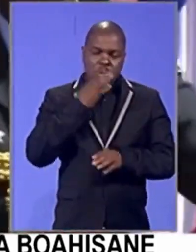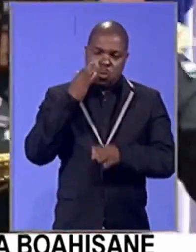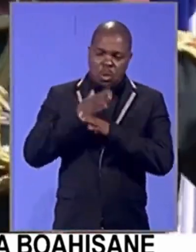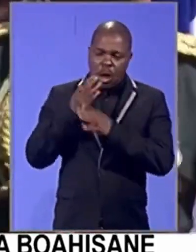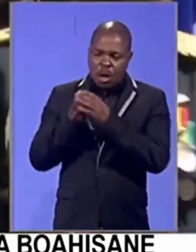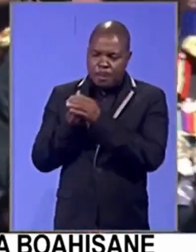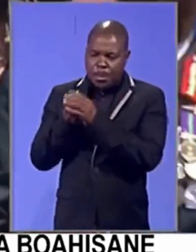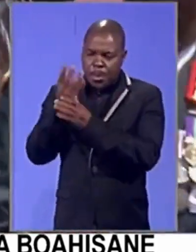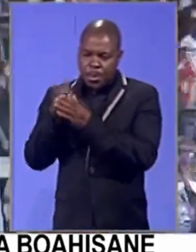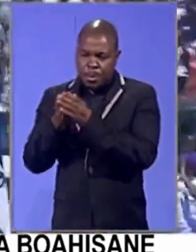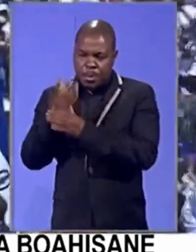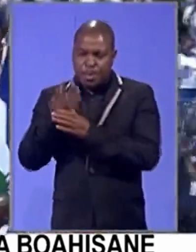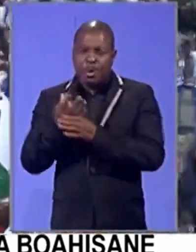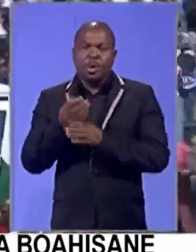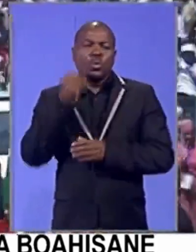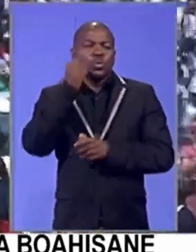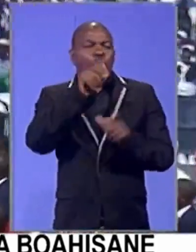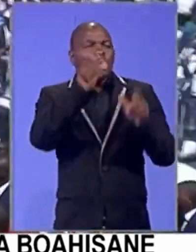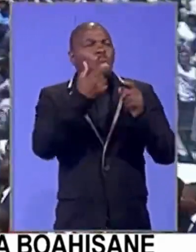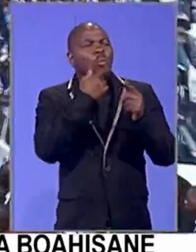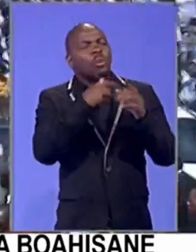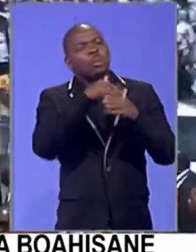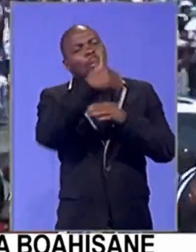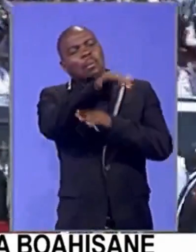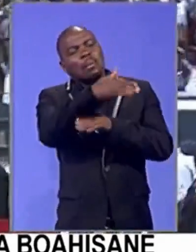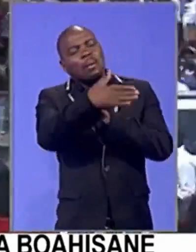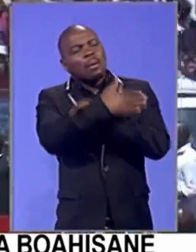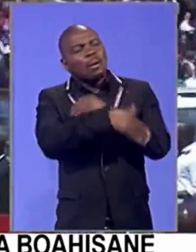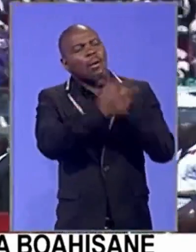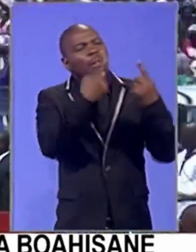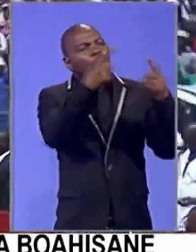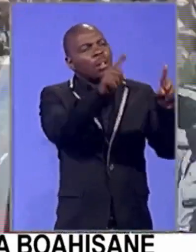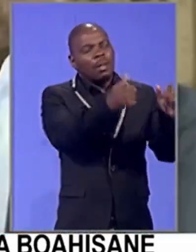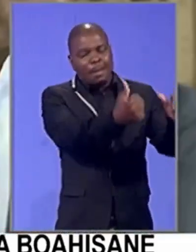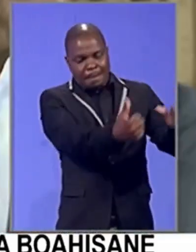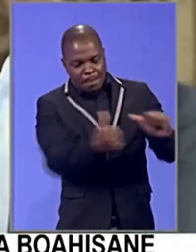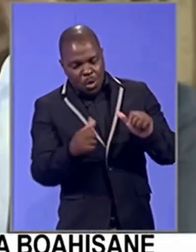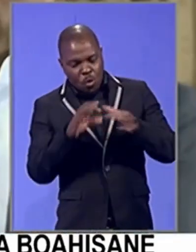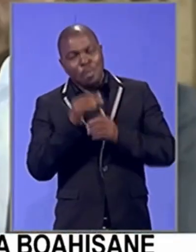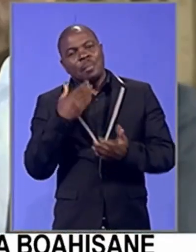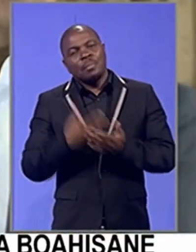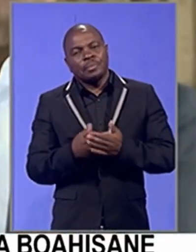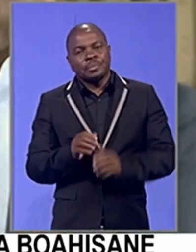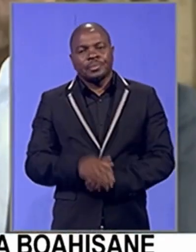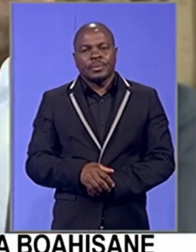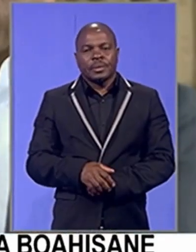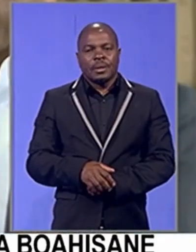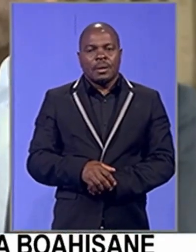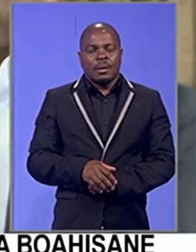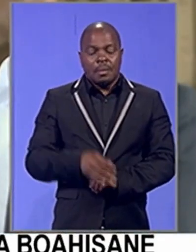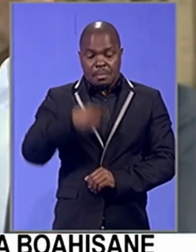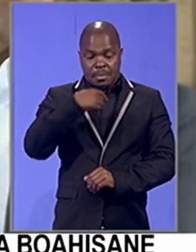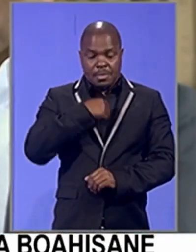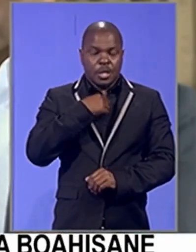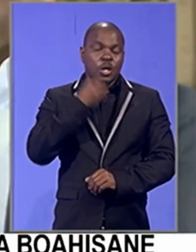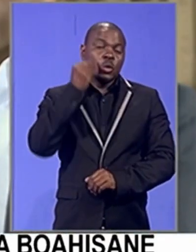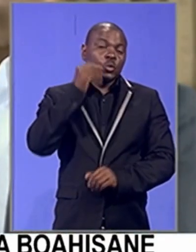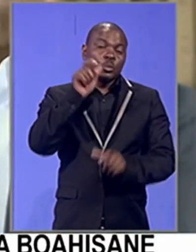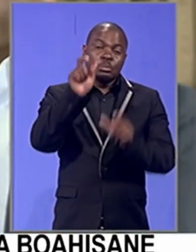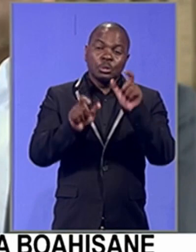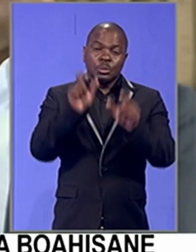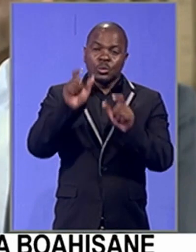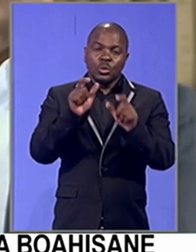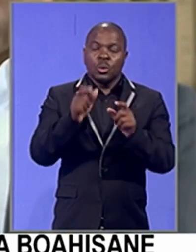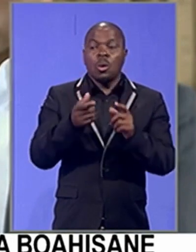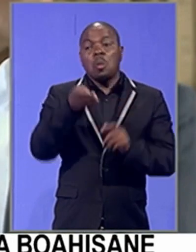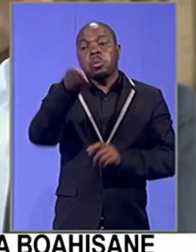thusa Basotho ba kantle ho naha ho kgutlela hae ba hlokang mesebetsi. Molaetsa wa ka ho setjhaba sa Basotho se